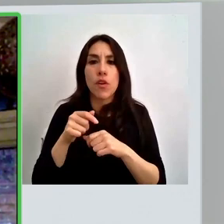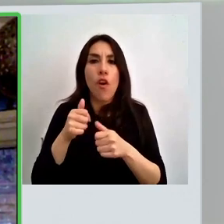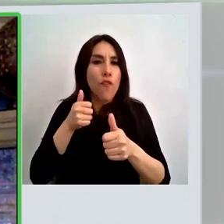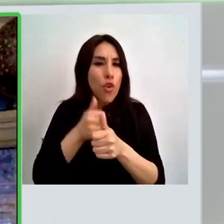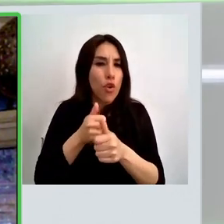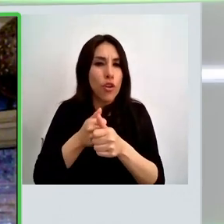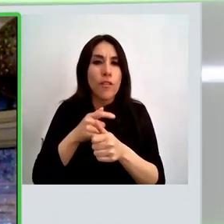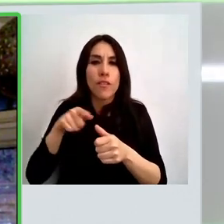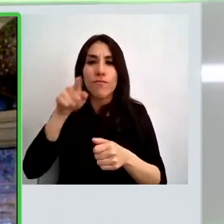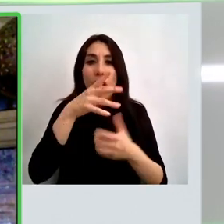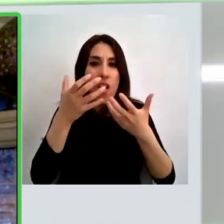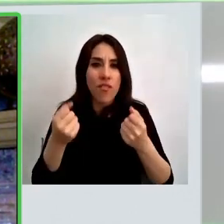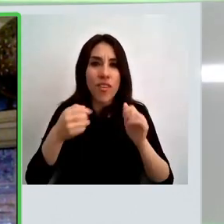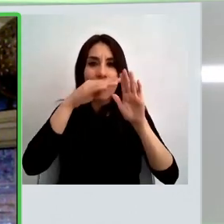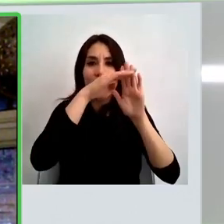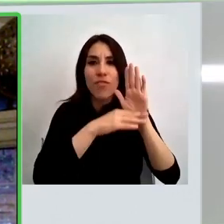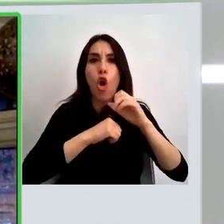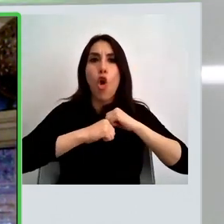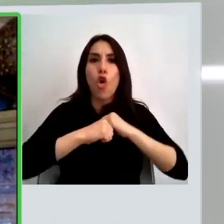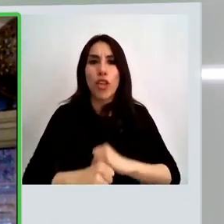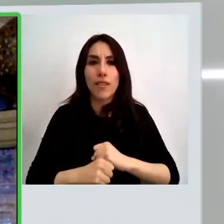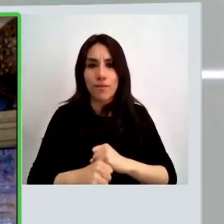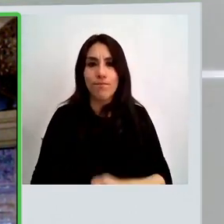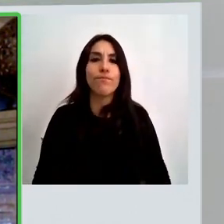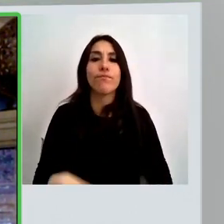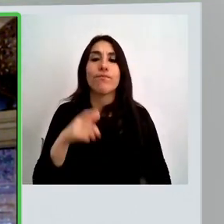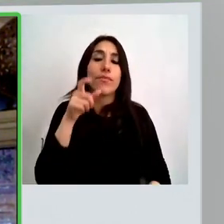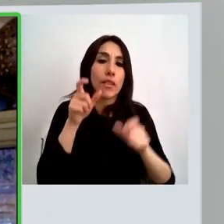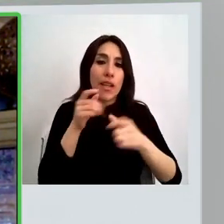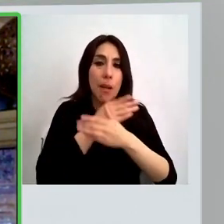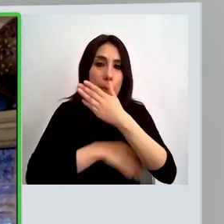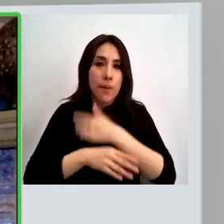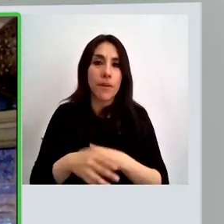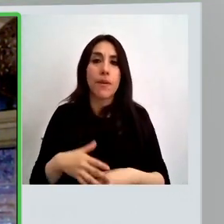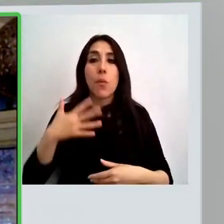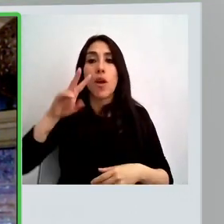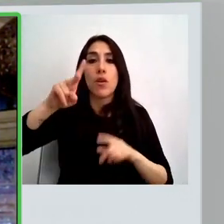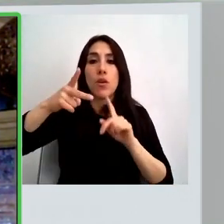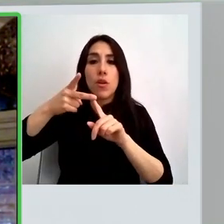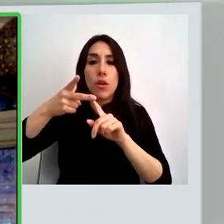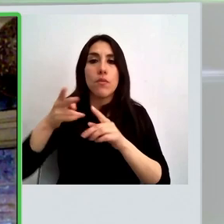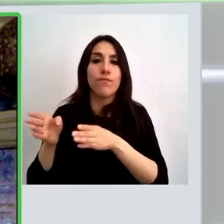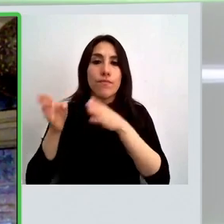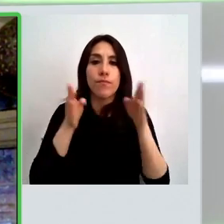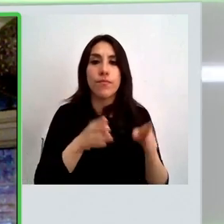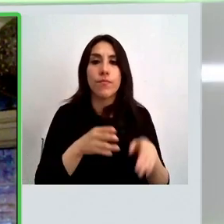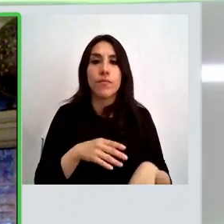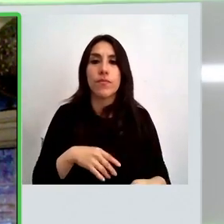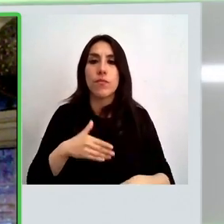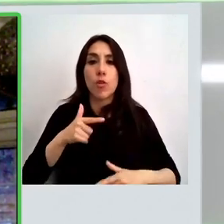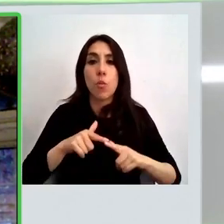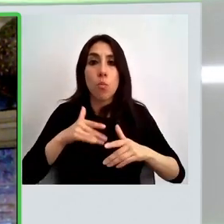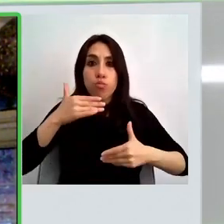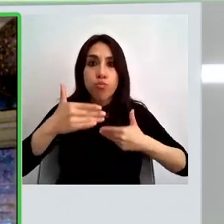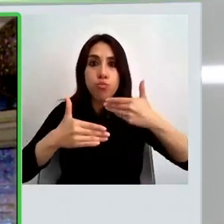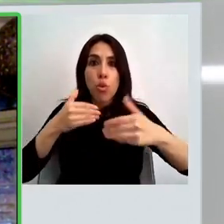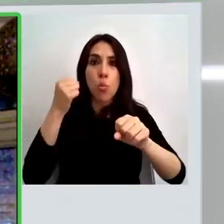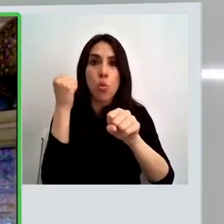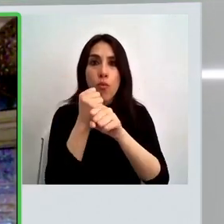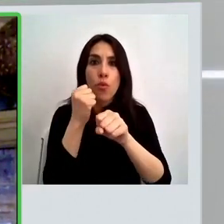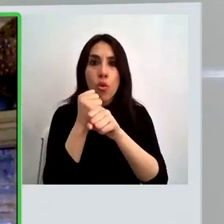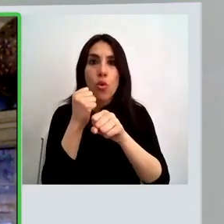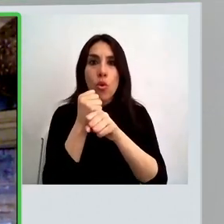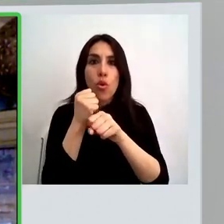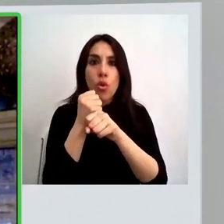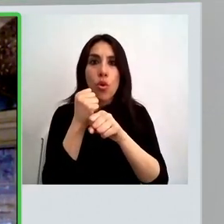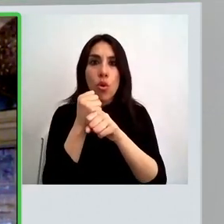ongoing phase, is the process whereby employers start to make manifest that legislation. So they